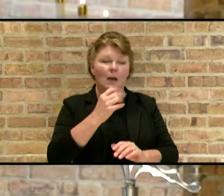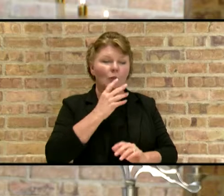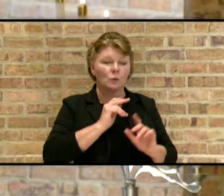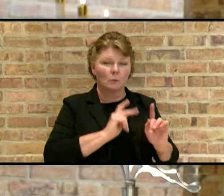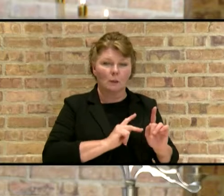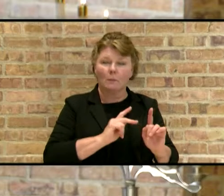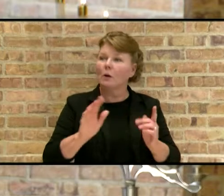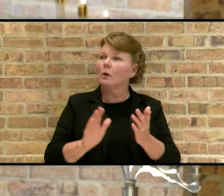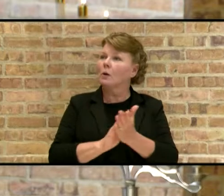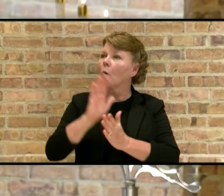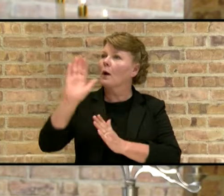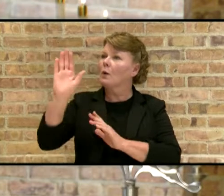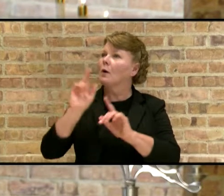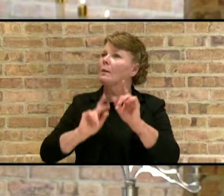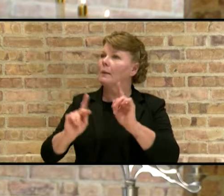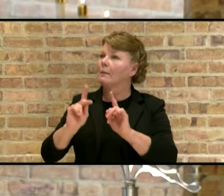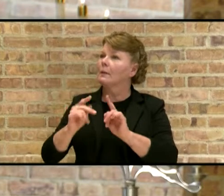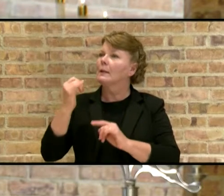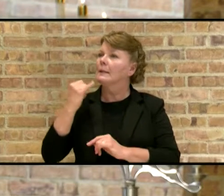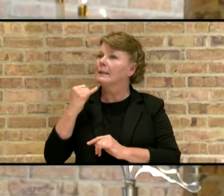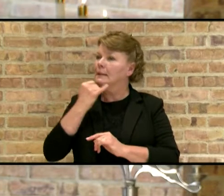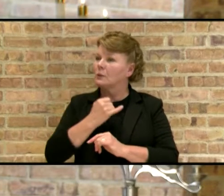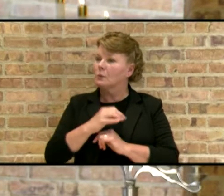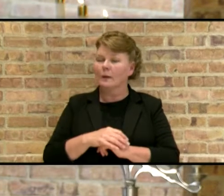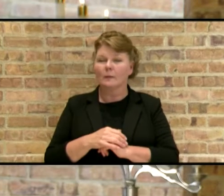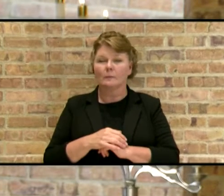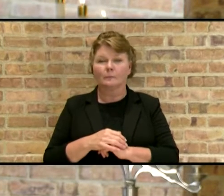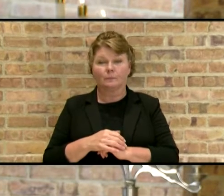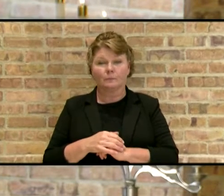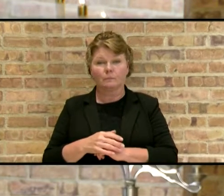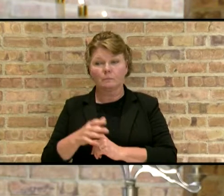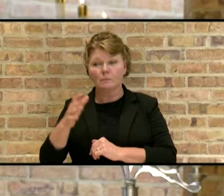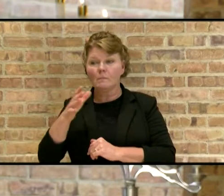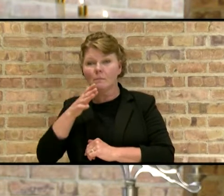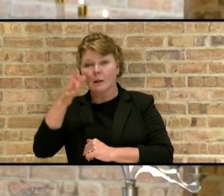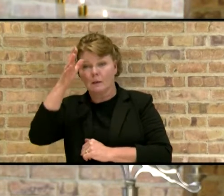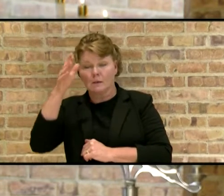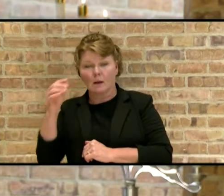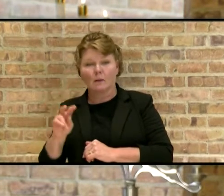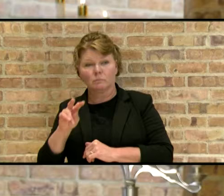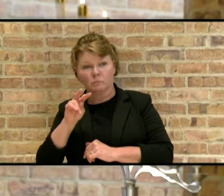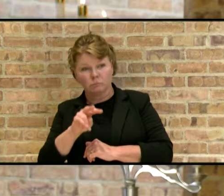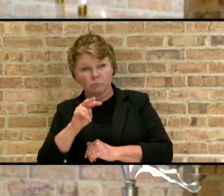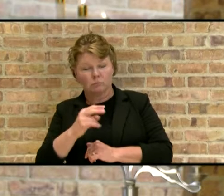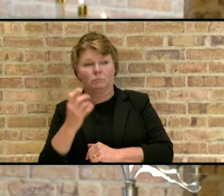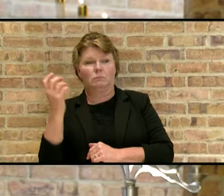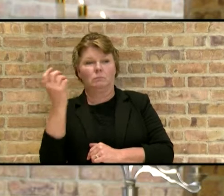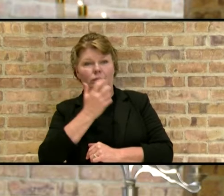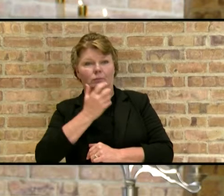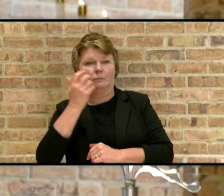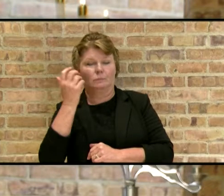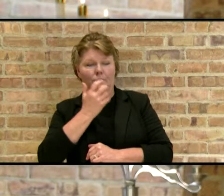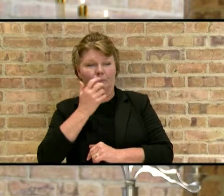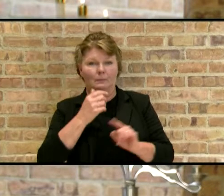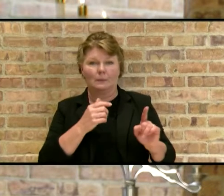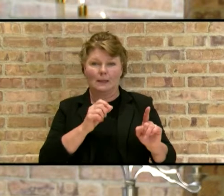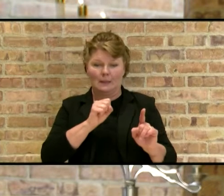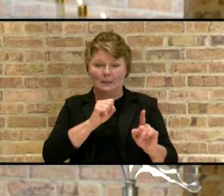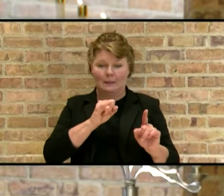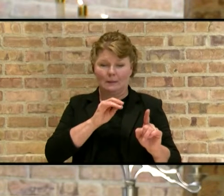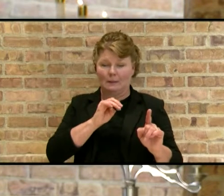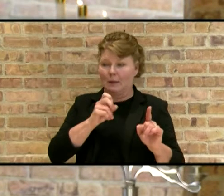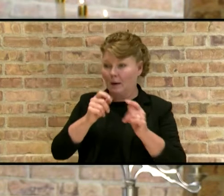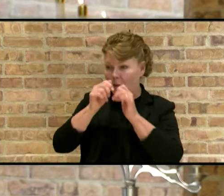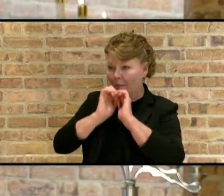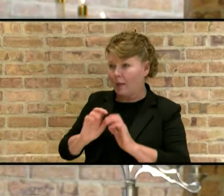glory of your people Israel. And his father and his mother marveled at what was said about him. And Simeon blessed them